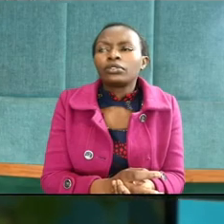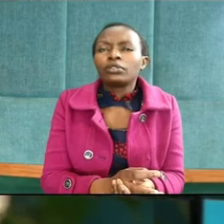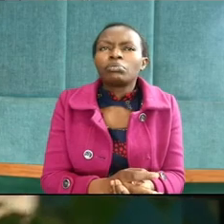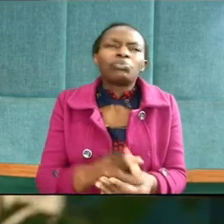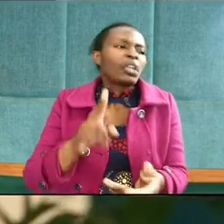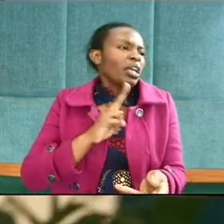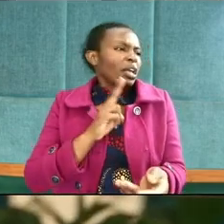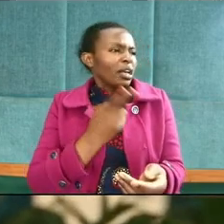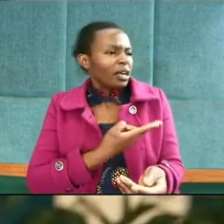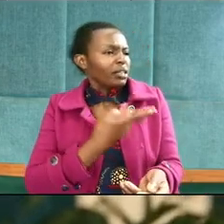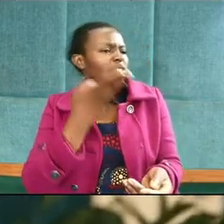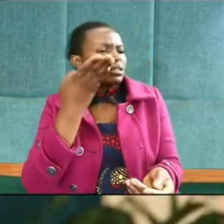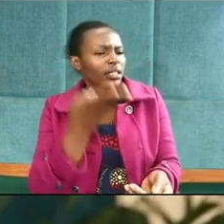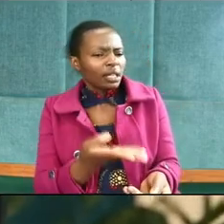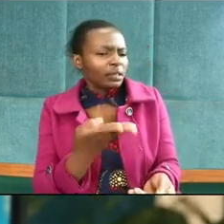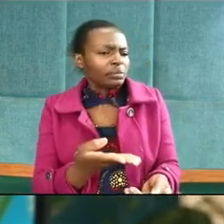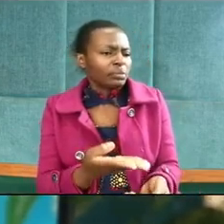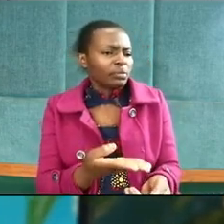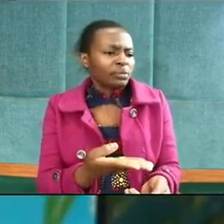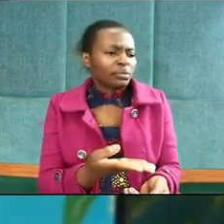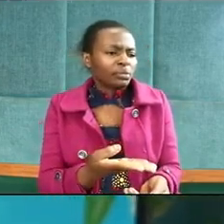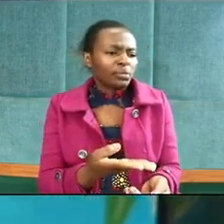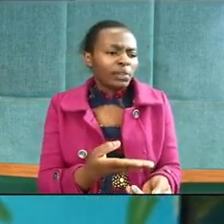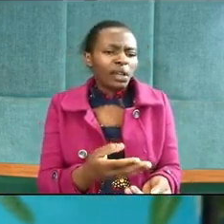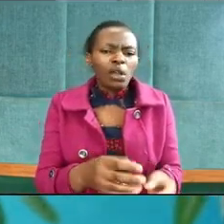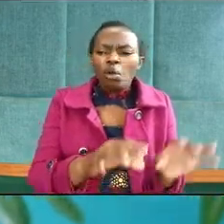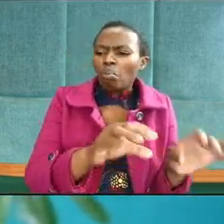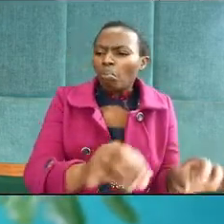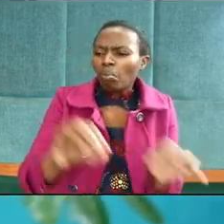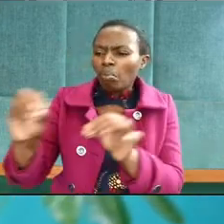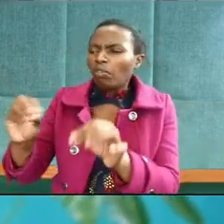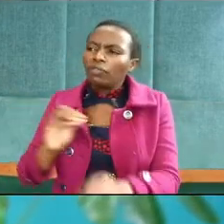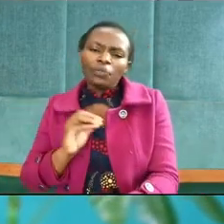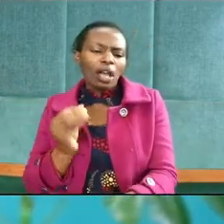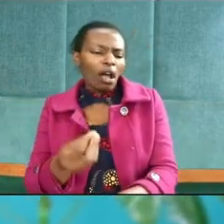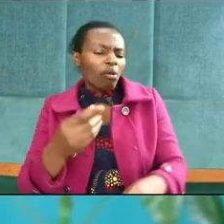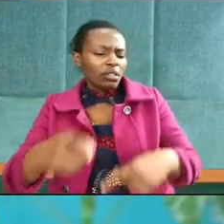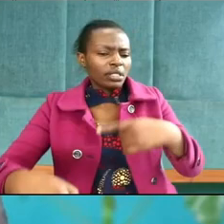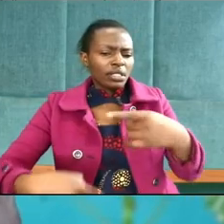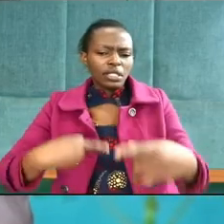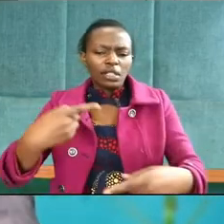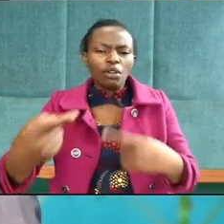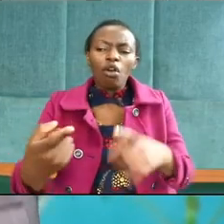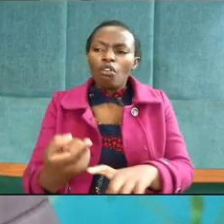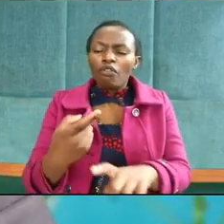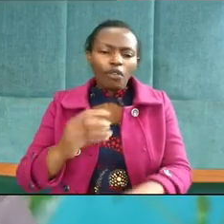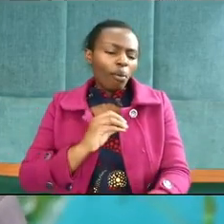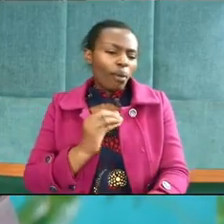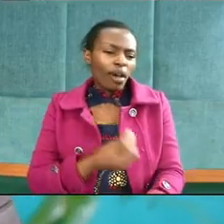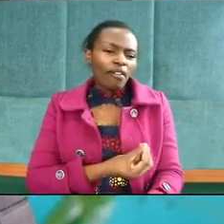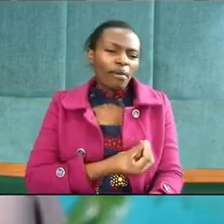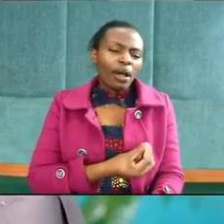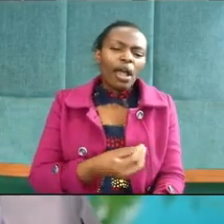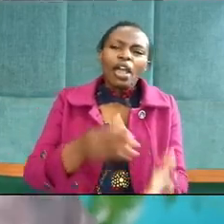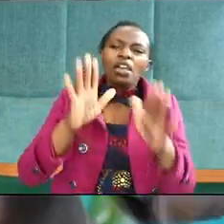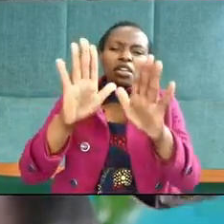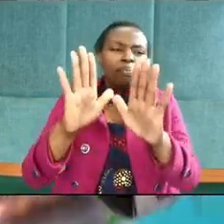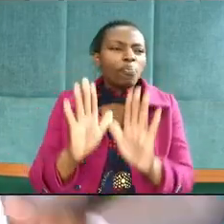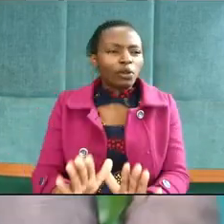We are isolating ourselves from an important tapestry which is